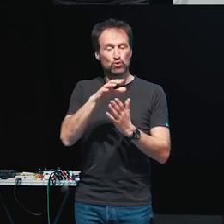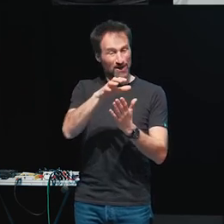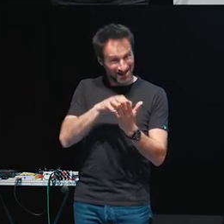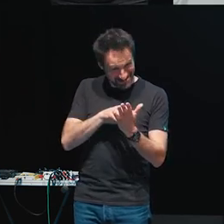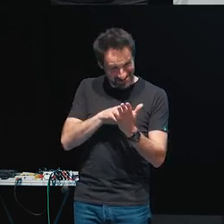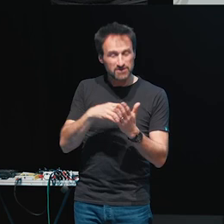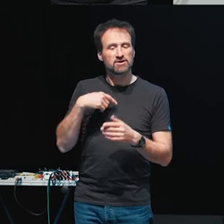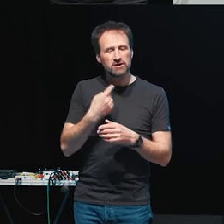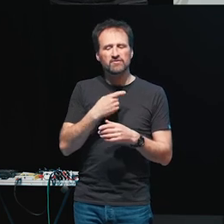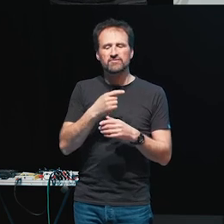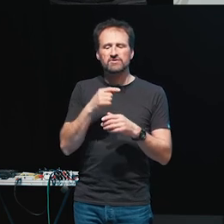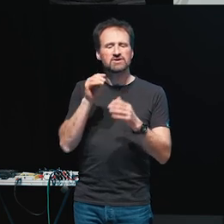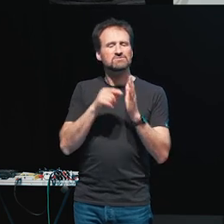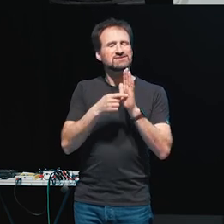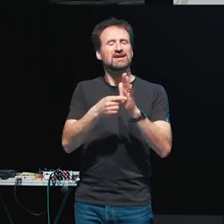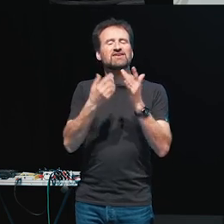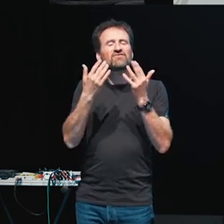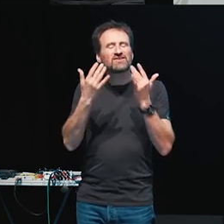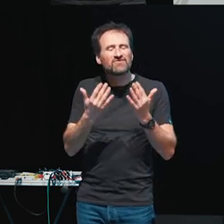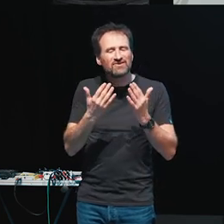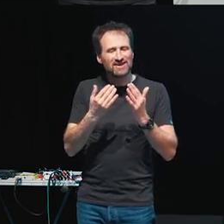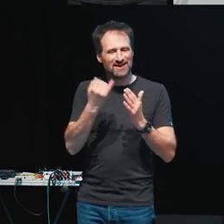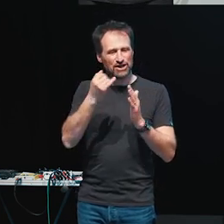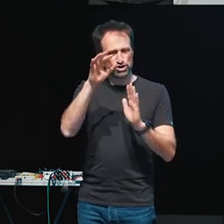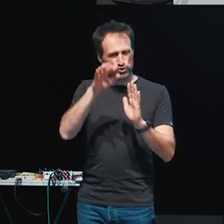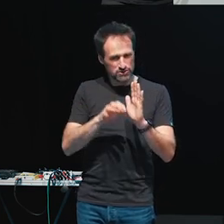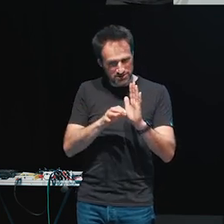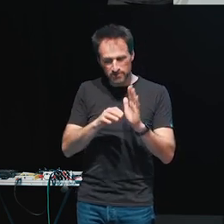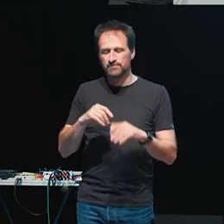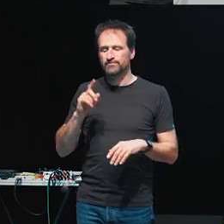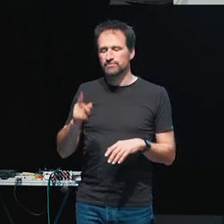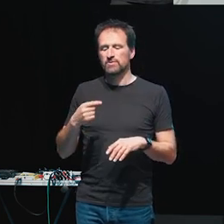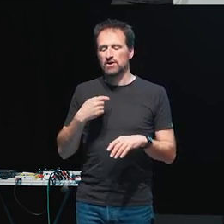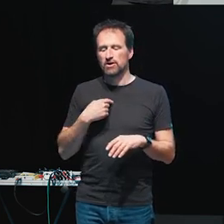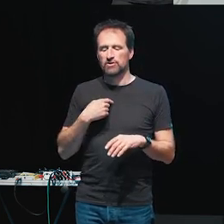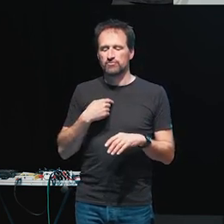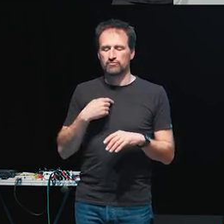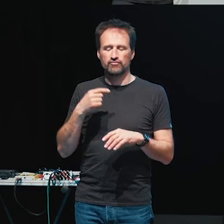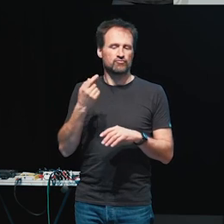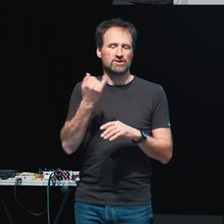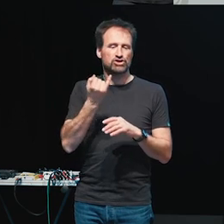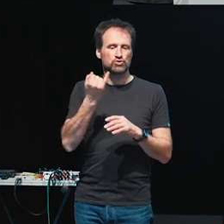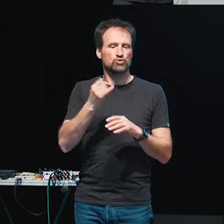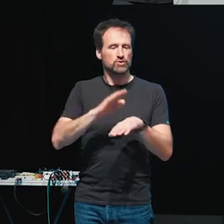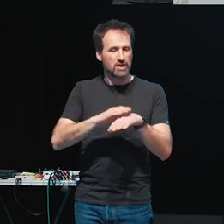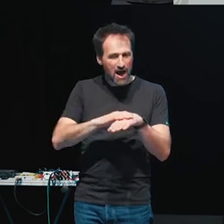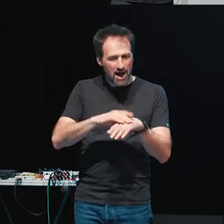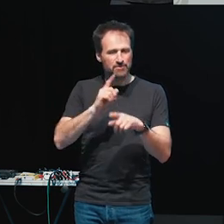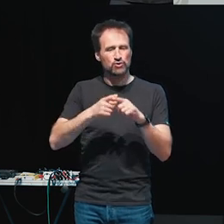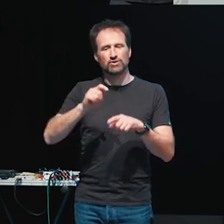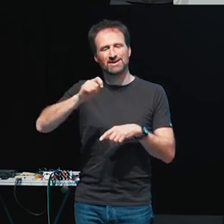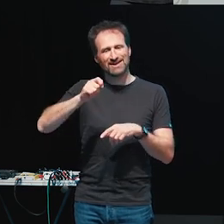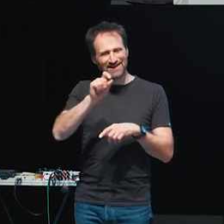the number of issues. For issue card, we will pull name and key of this issue.